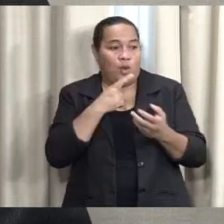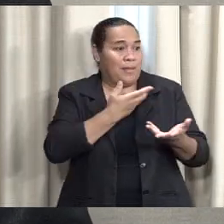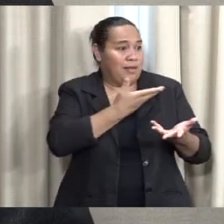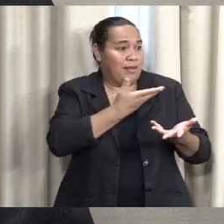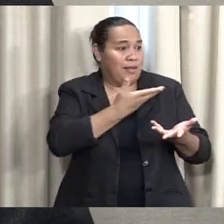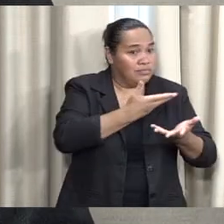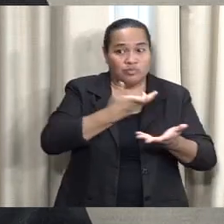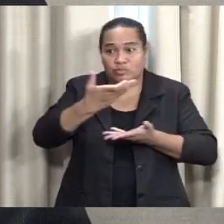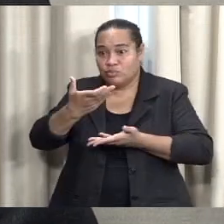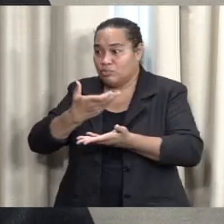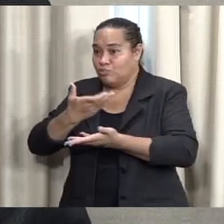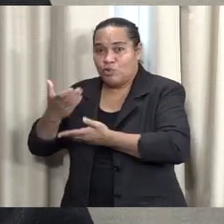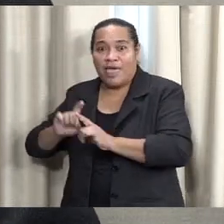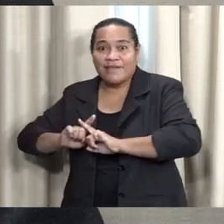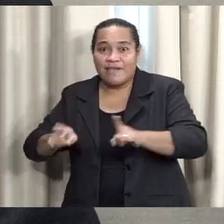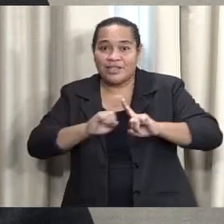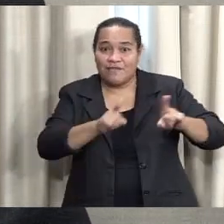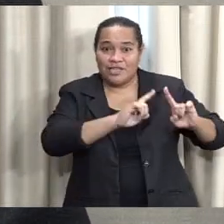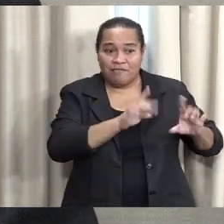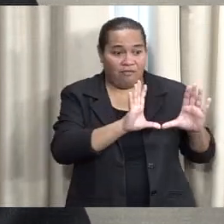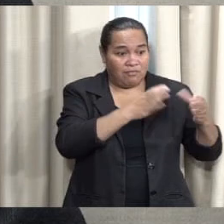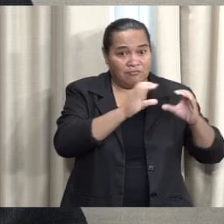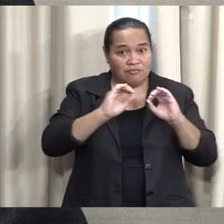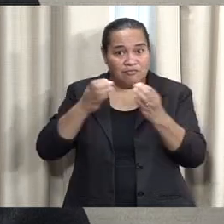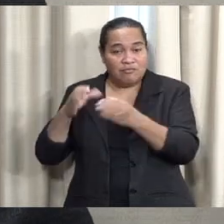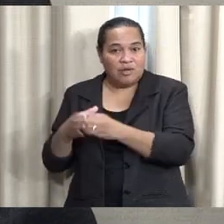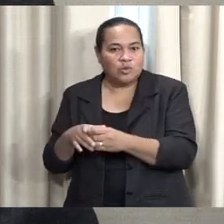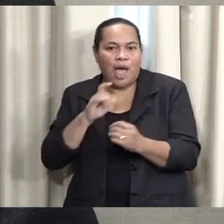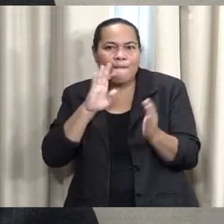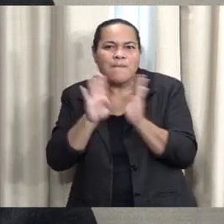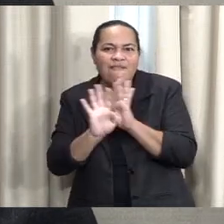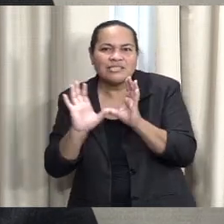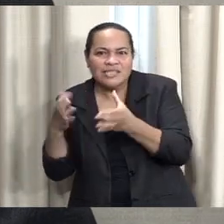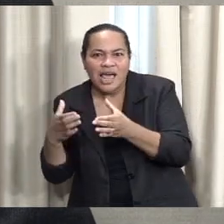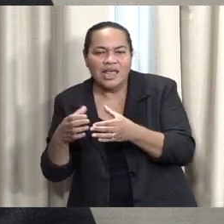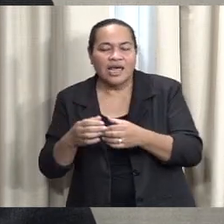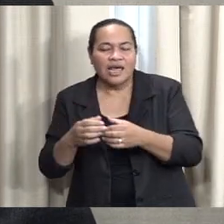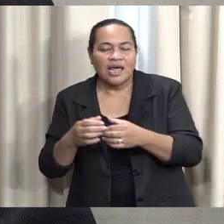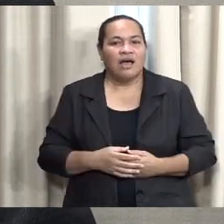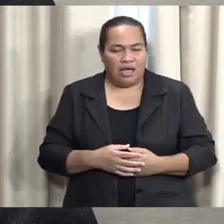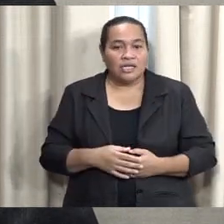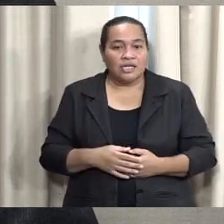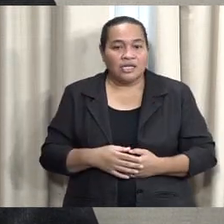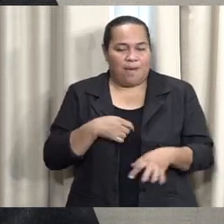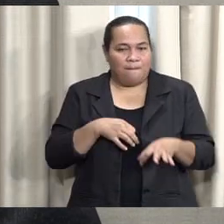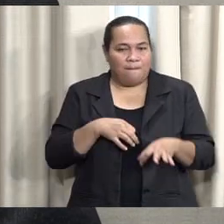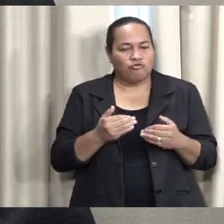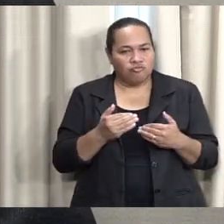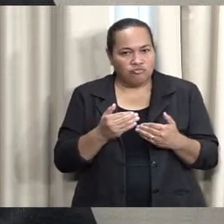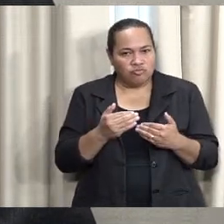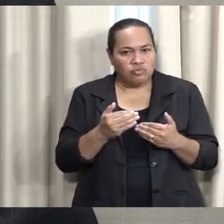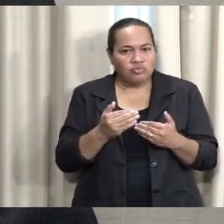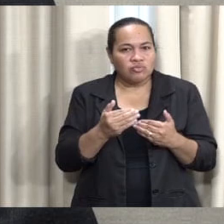had with various institutions, private sector, and as we move ahead, we